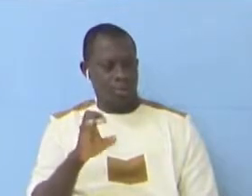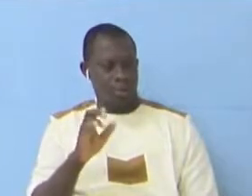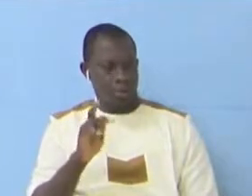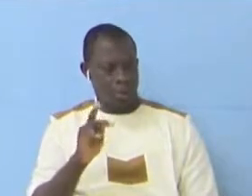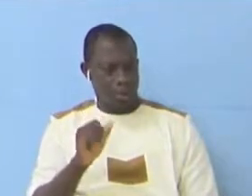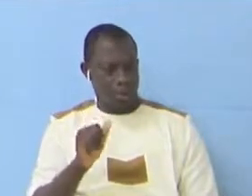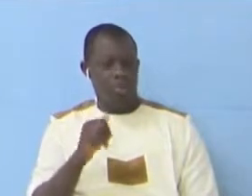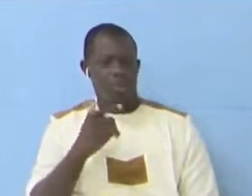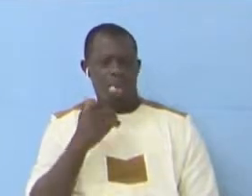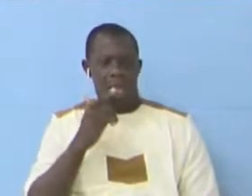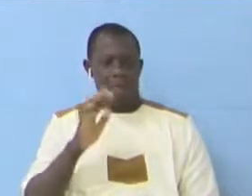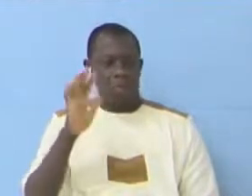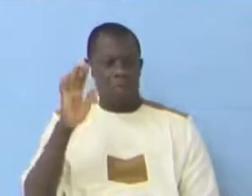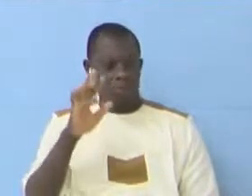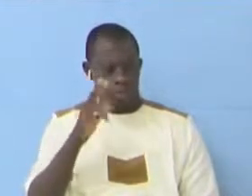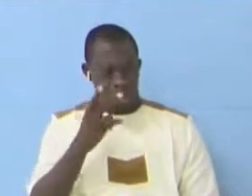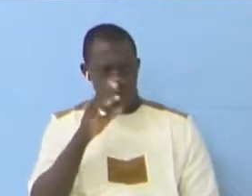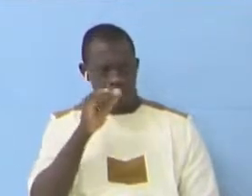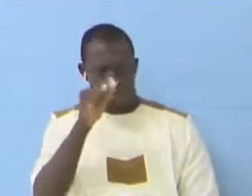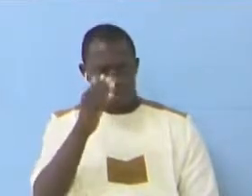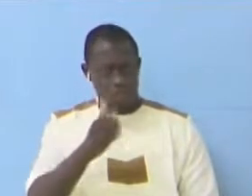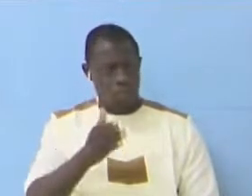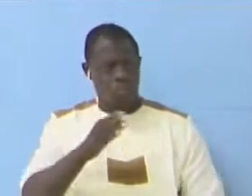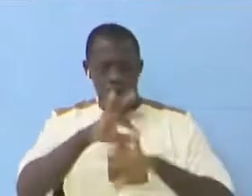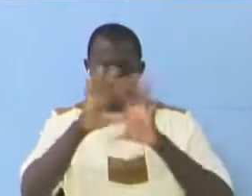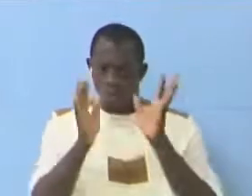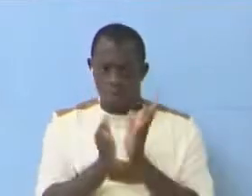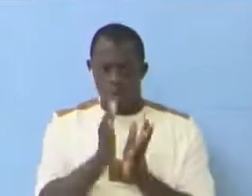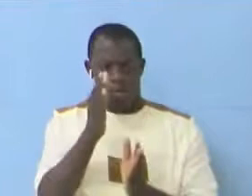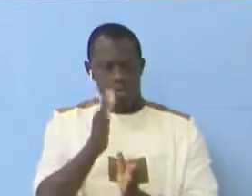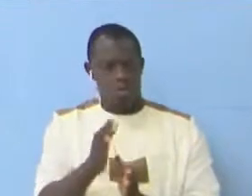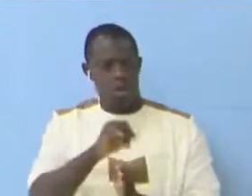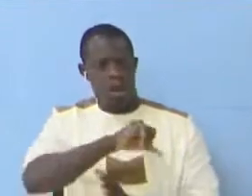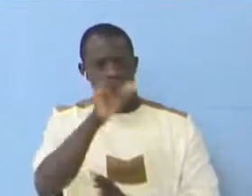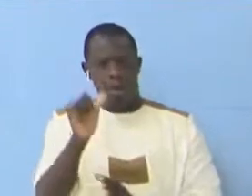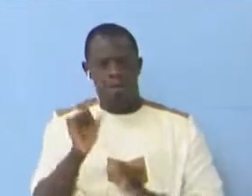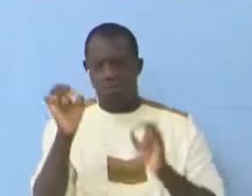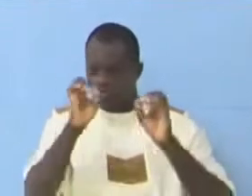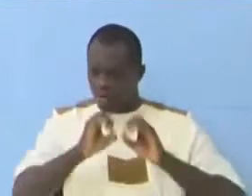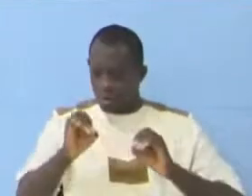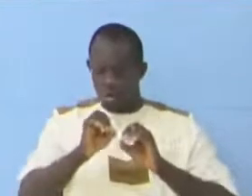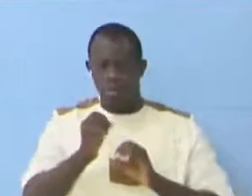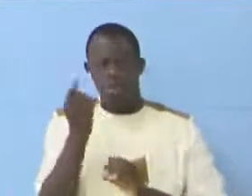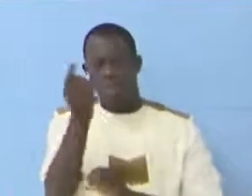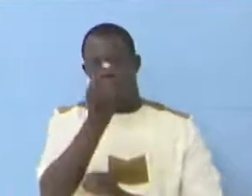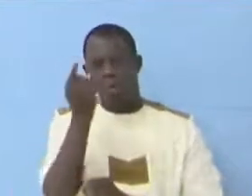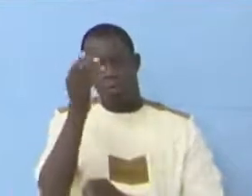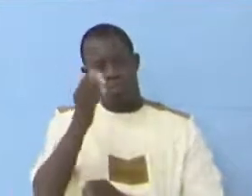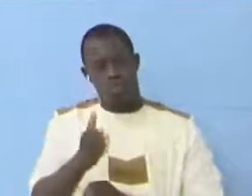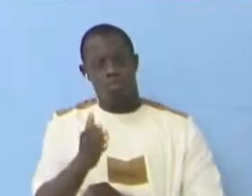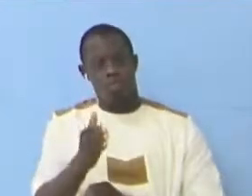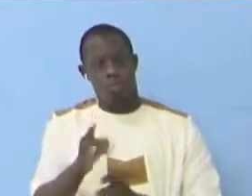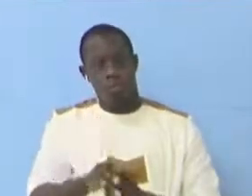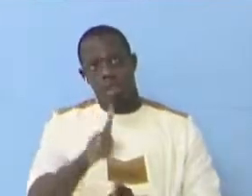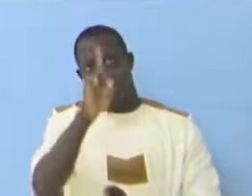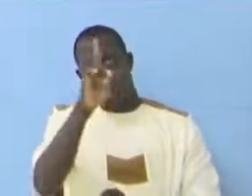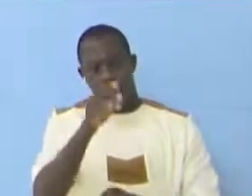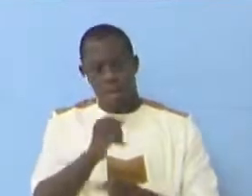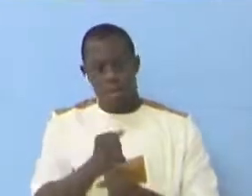whole truth. The whole truth. And nothing but the truth. And nothing but the truth. So help me God. So help me Allah.